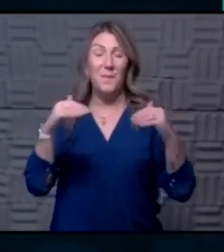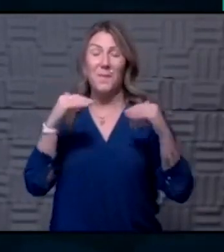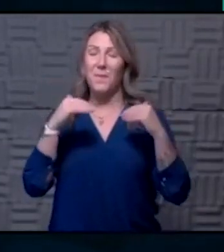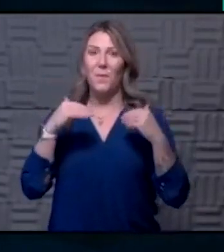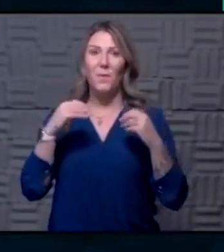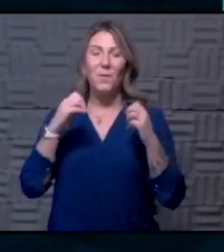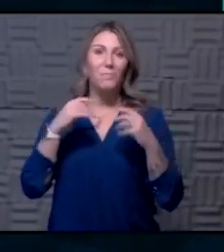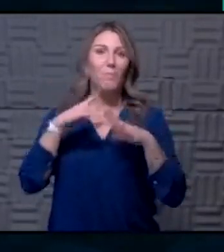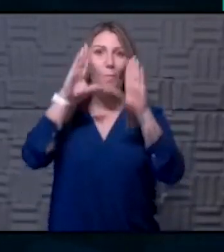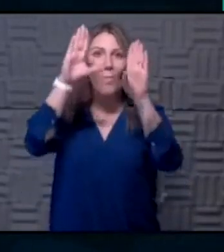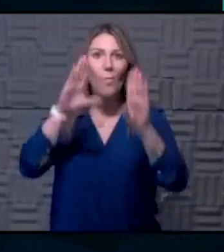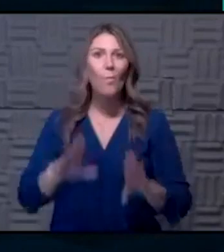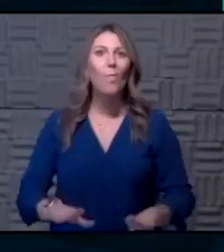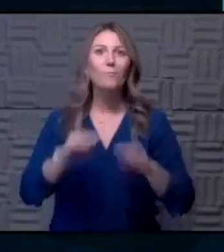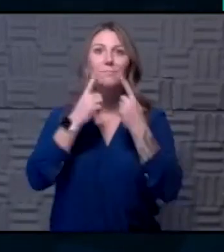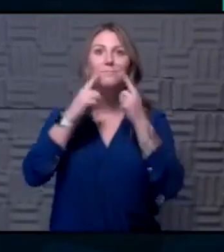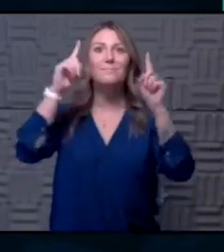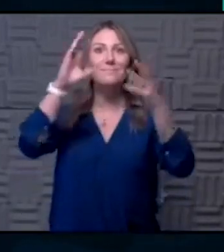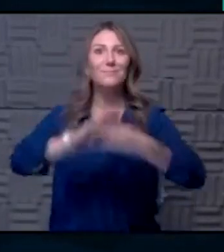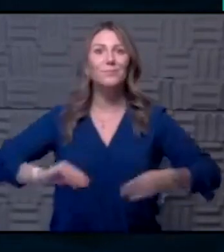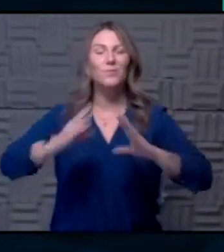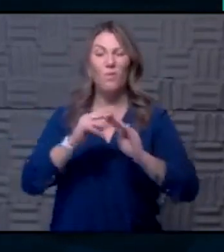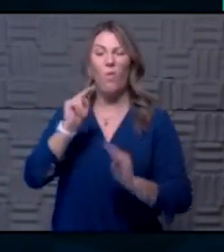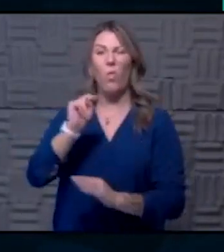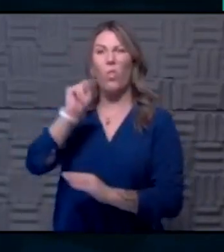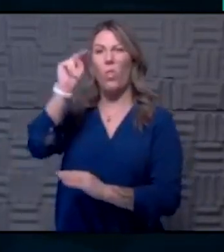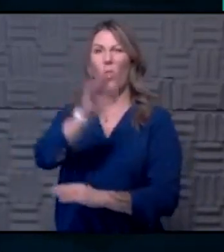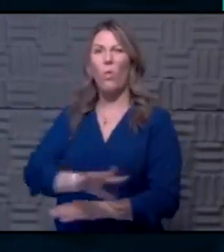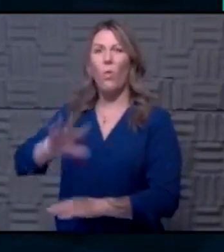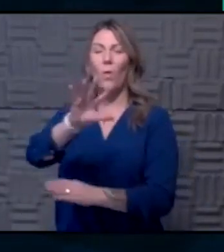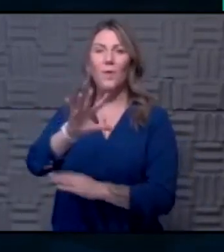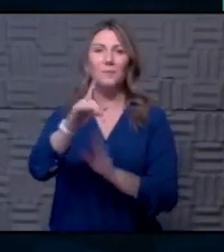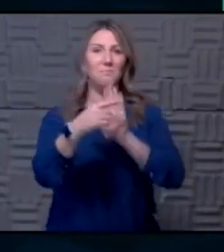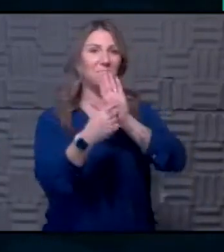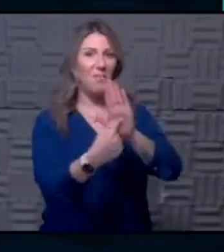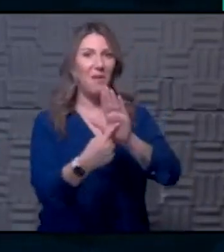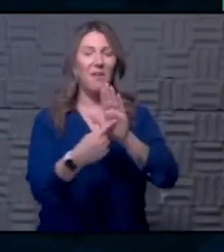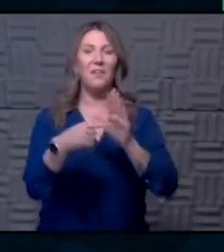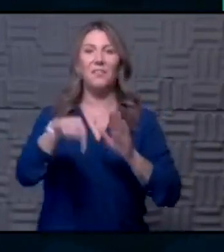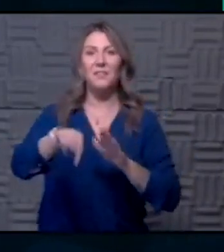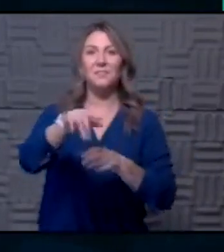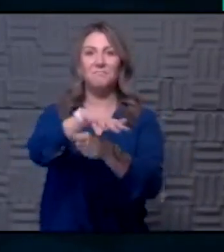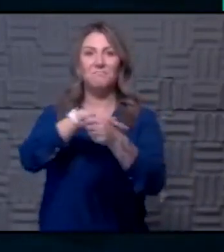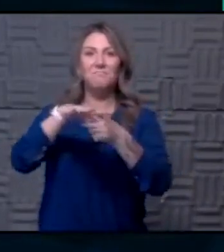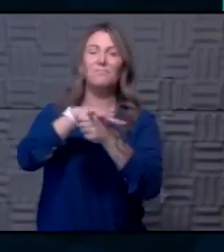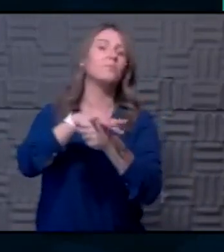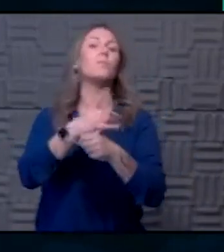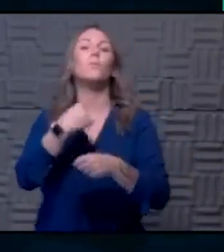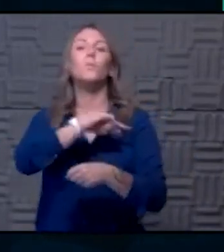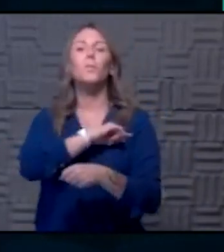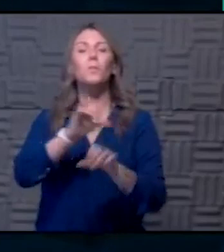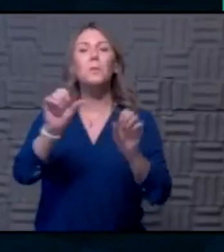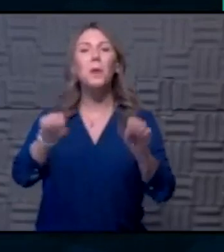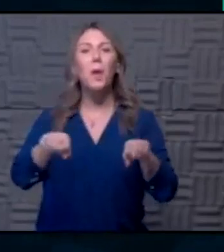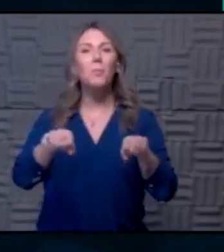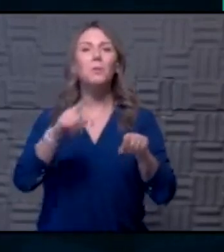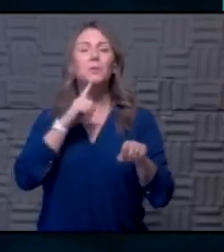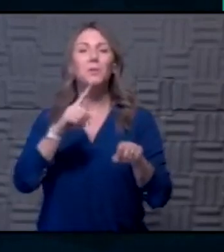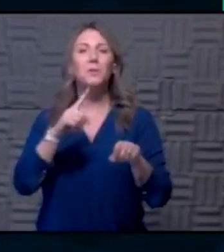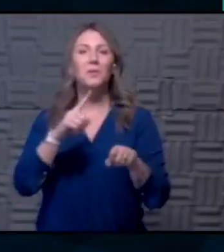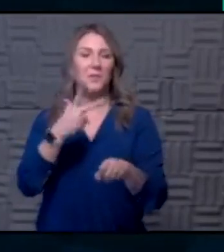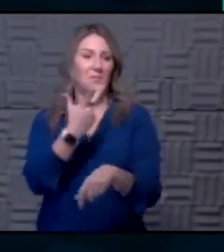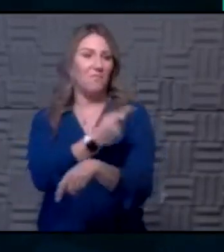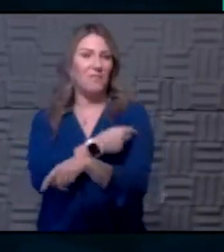in the Northland. That's been actually a model in this area. We've been able to vaccinate